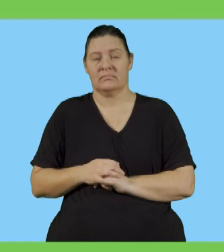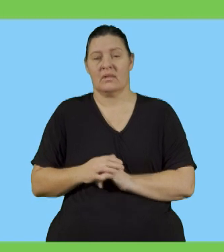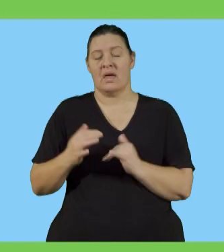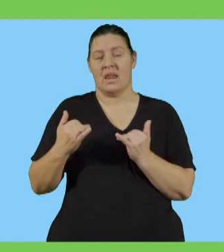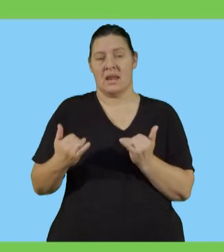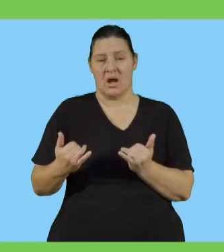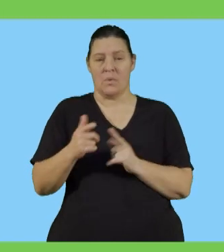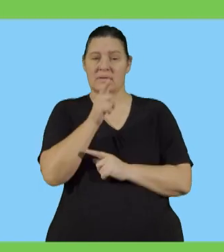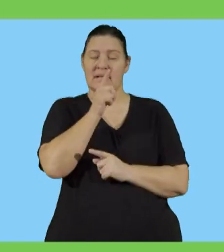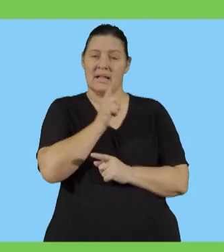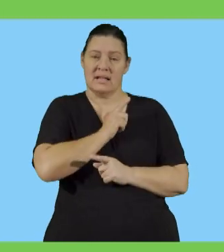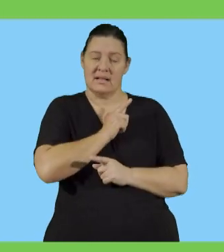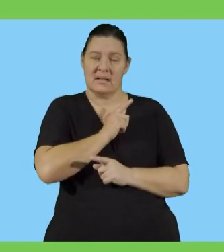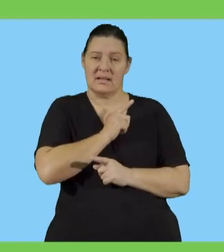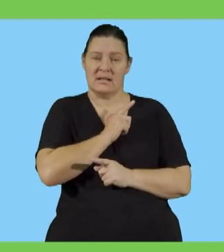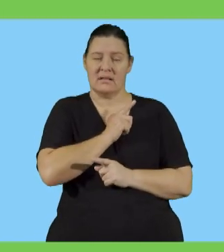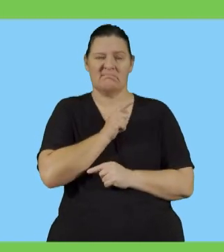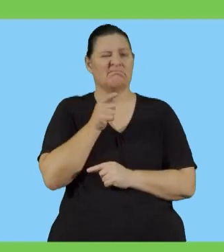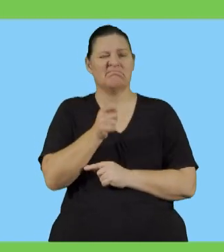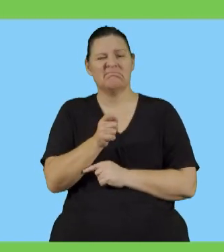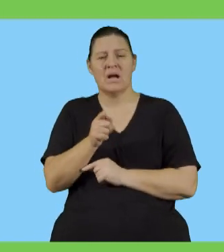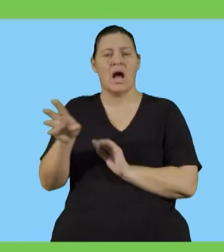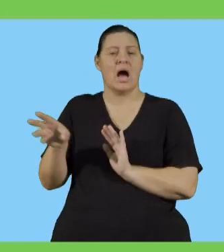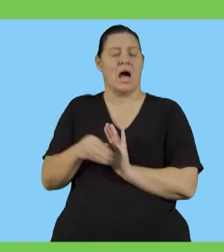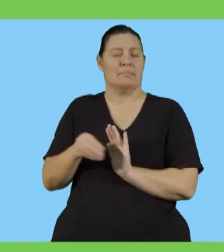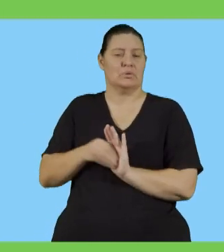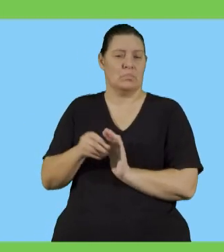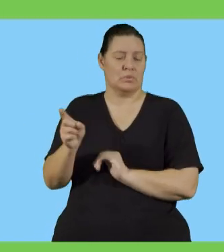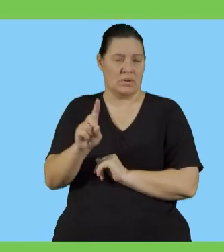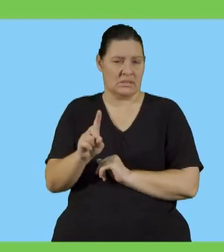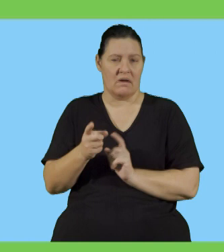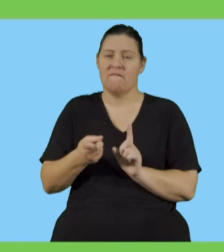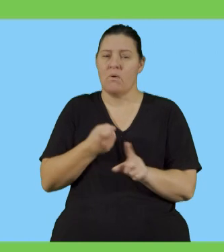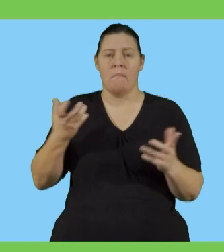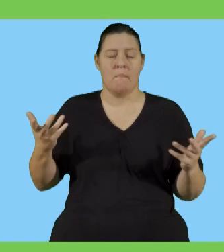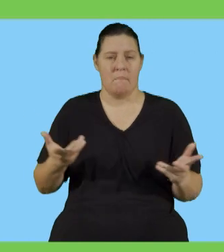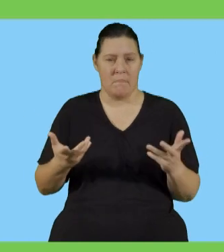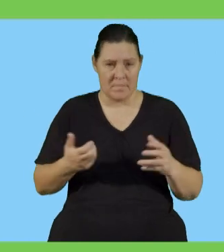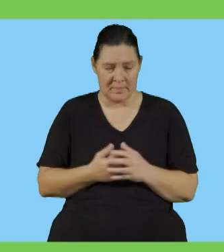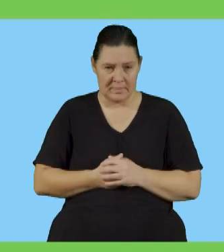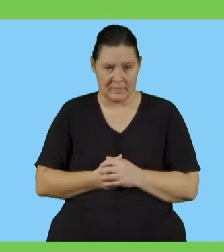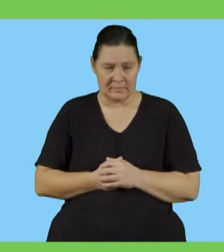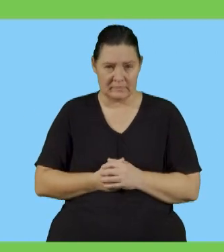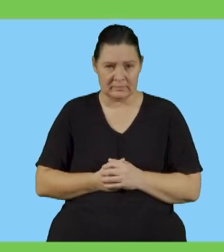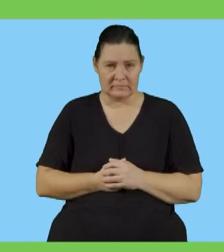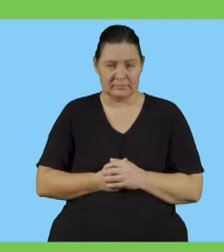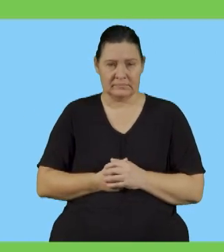So now you have to tell me what gas is being absorbed and from where does it come